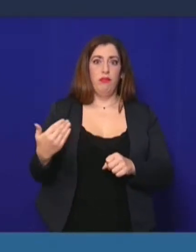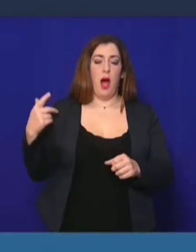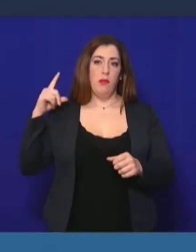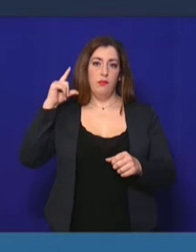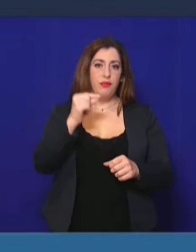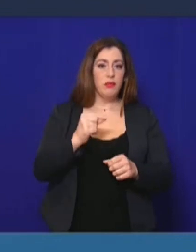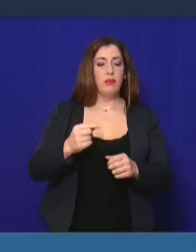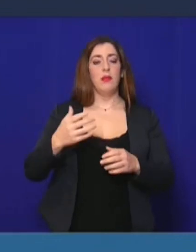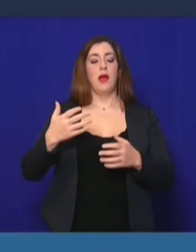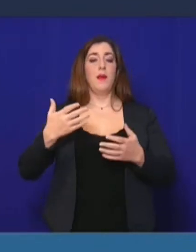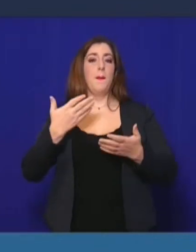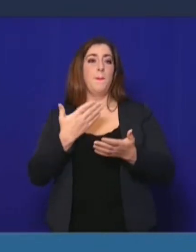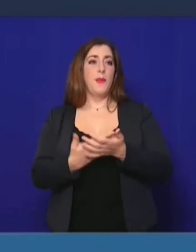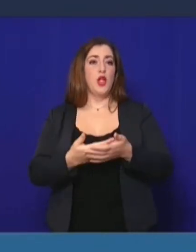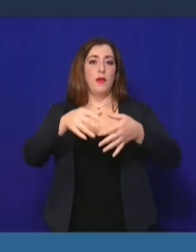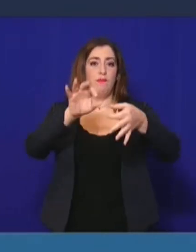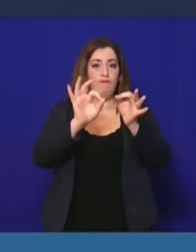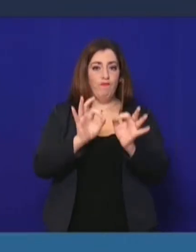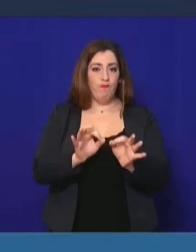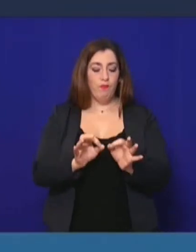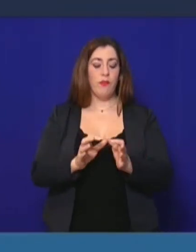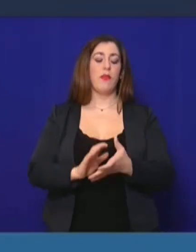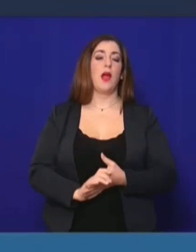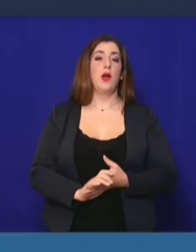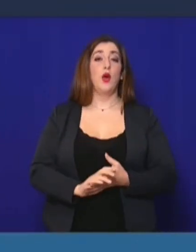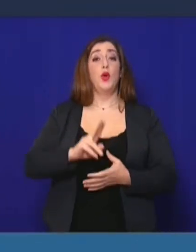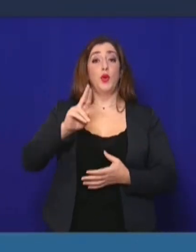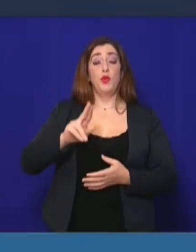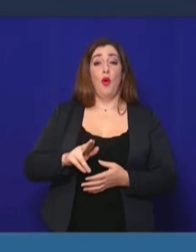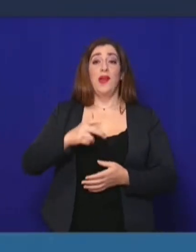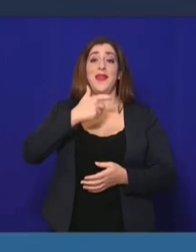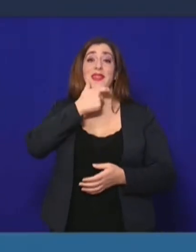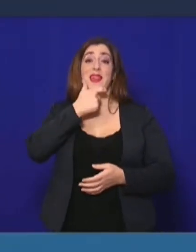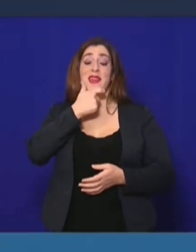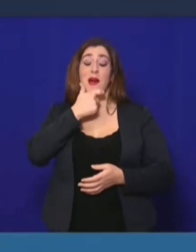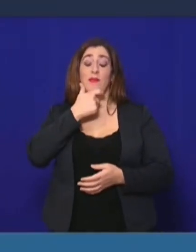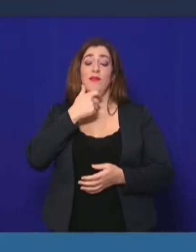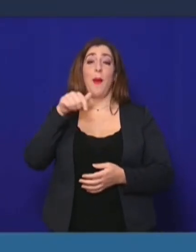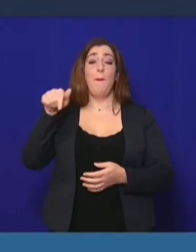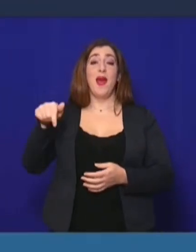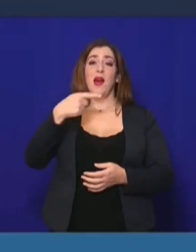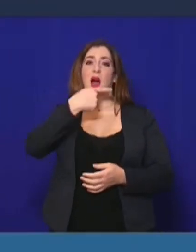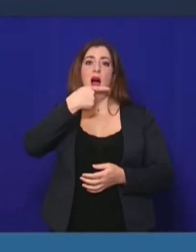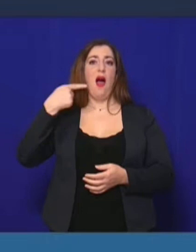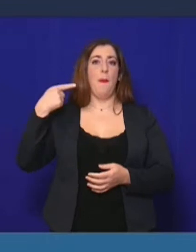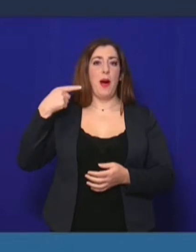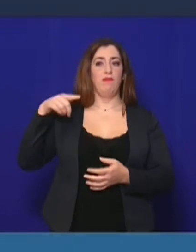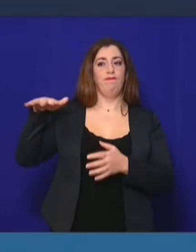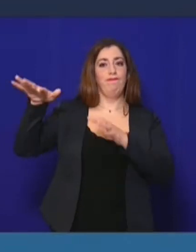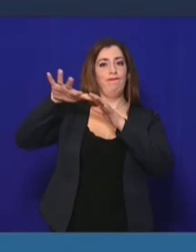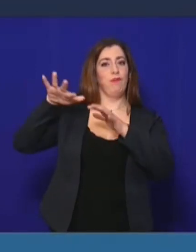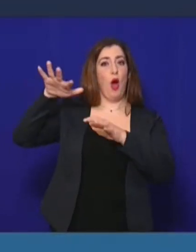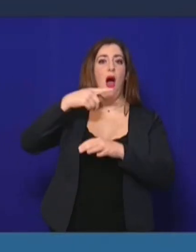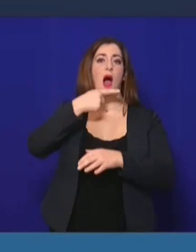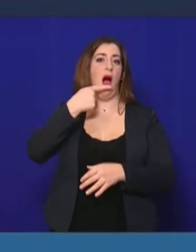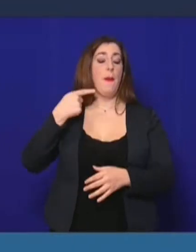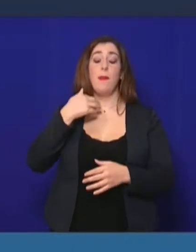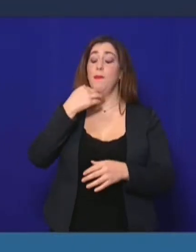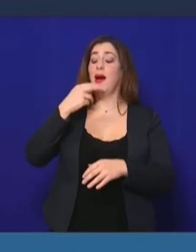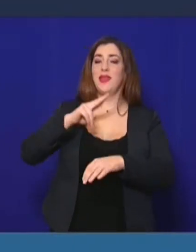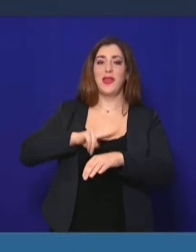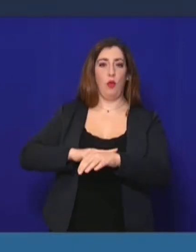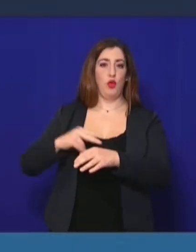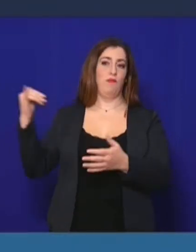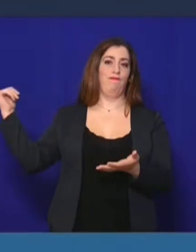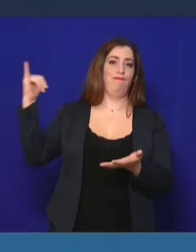mill-ewwel poġġejna l-Ingilterra bħala red zone, jiġifieri hemmhekk għandek it-travel ban legali li n-nies